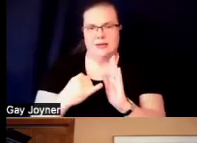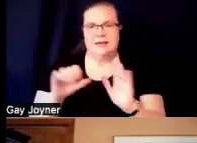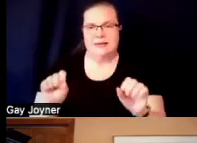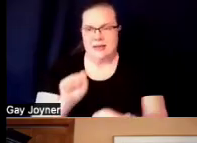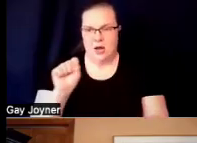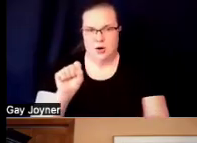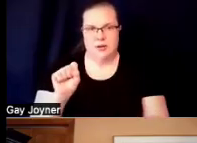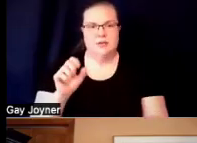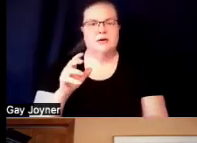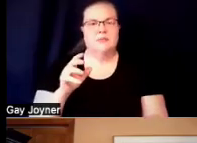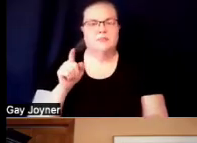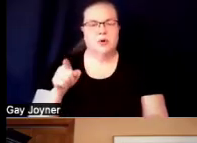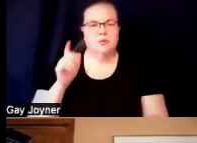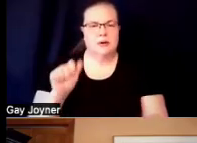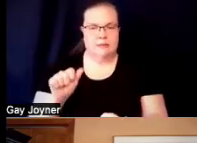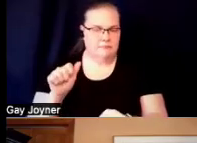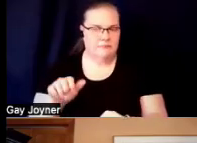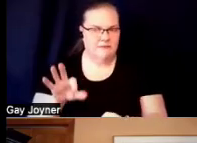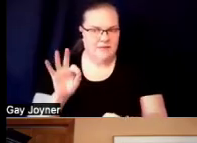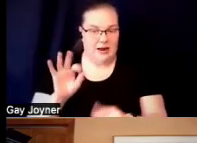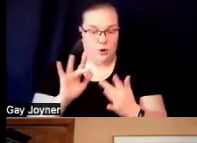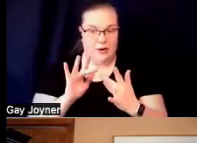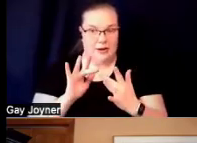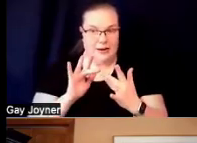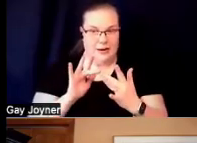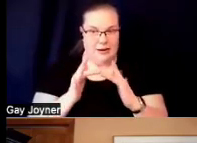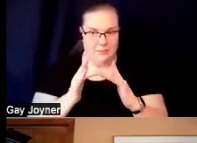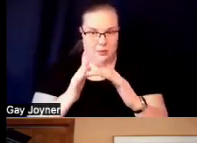on our website or email us at